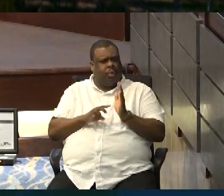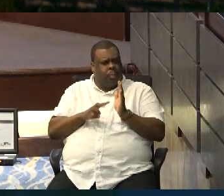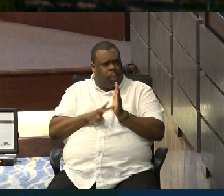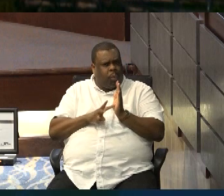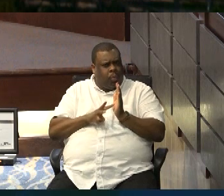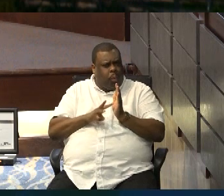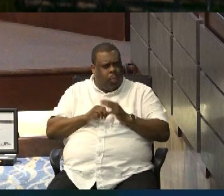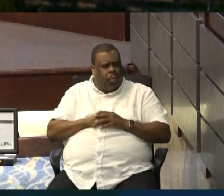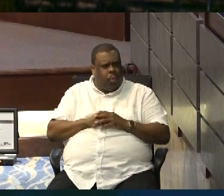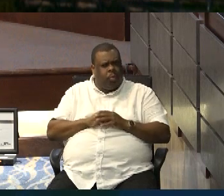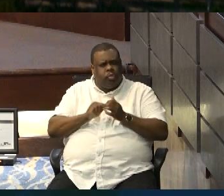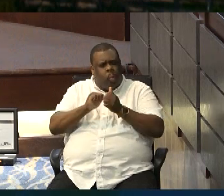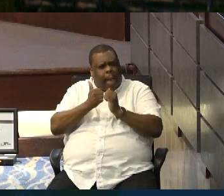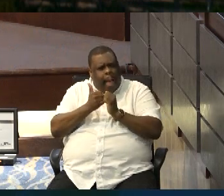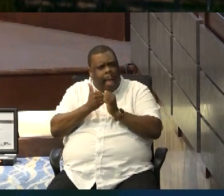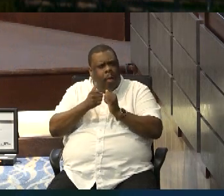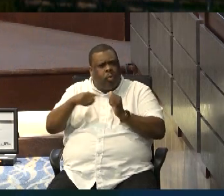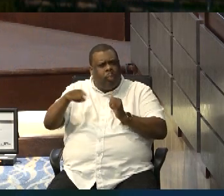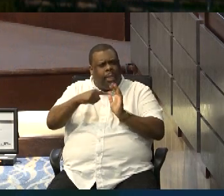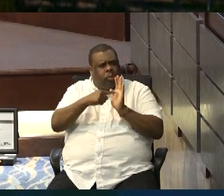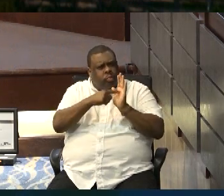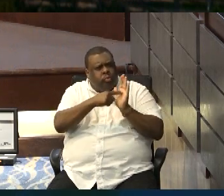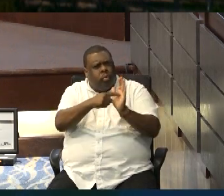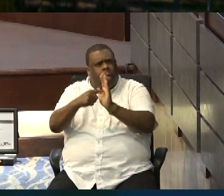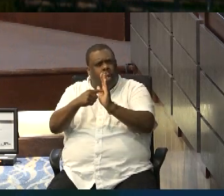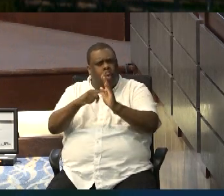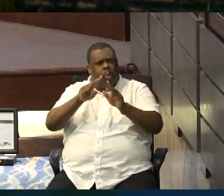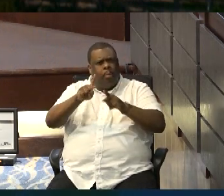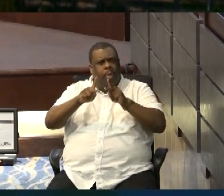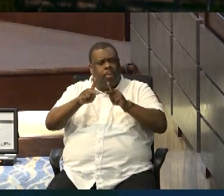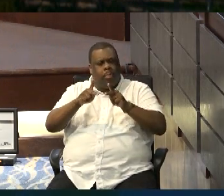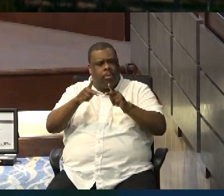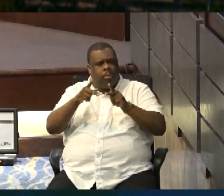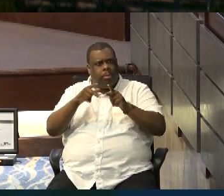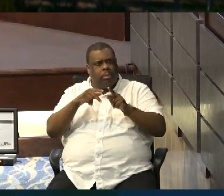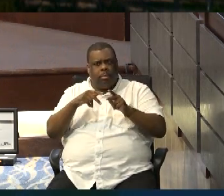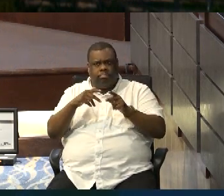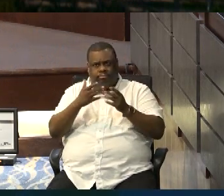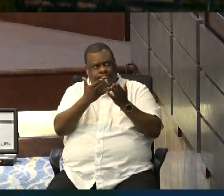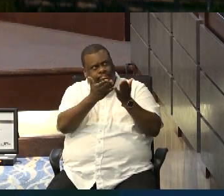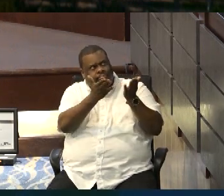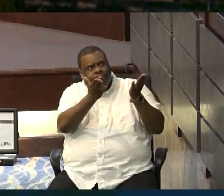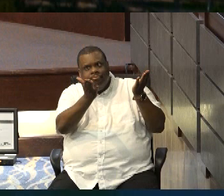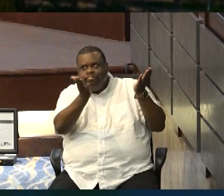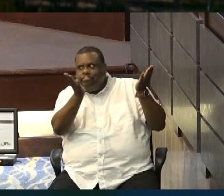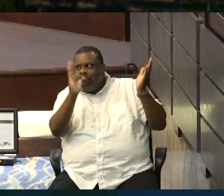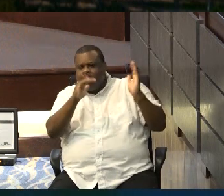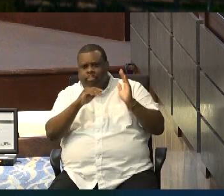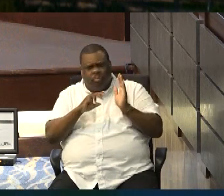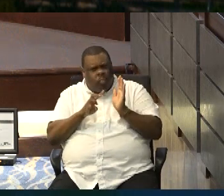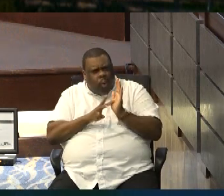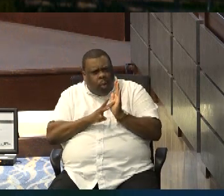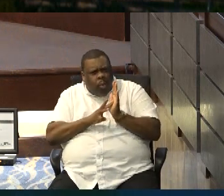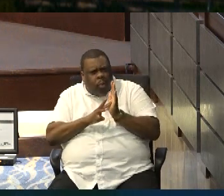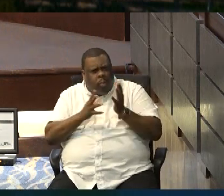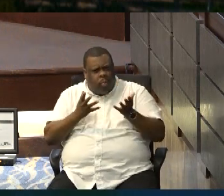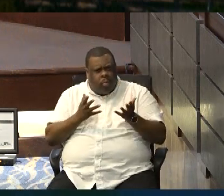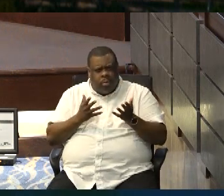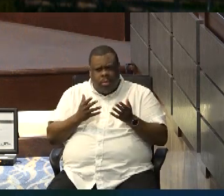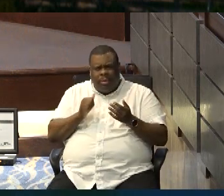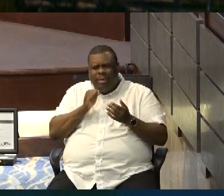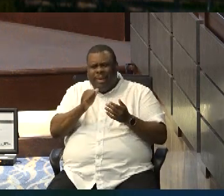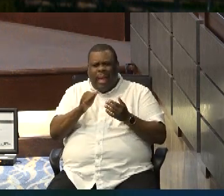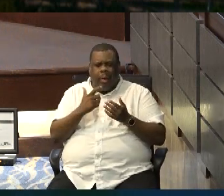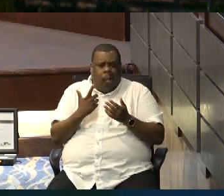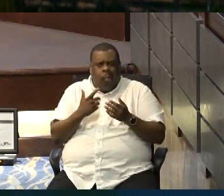garner, how do we show them Waco? Like, how do we not have the cookie cutter developments that could go anywhere? We want something